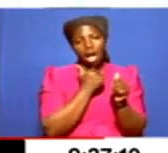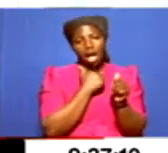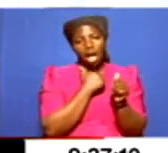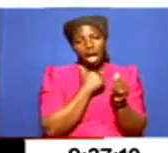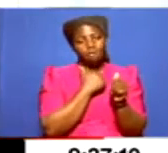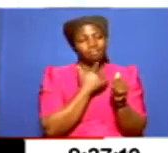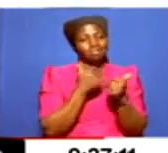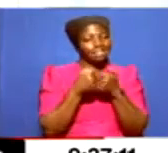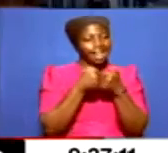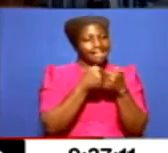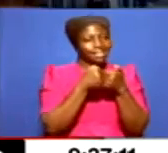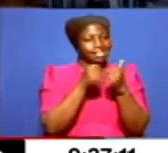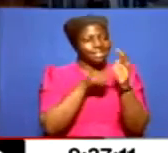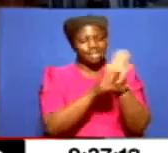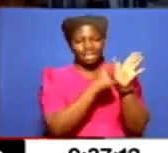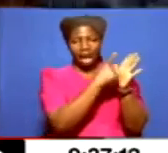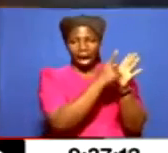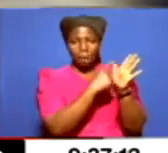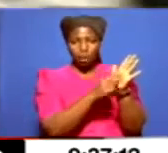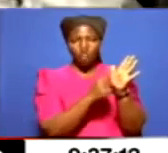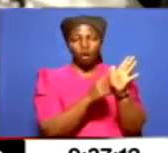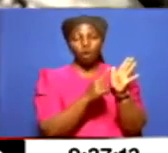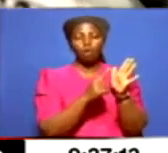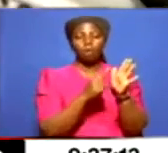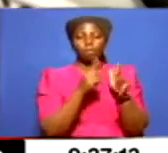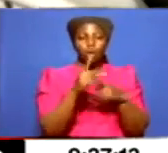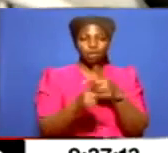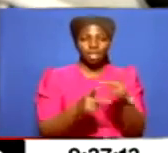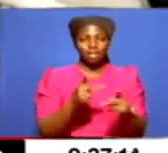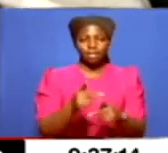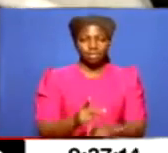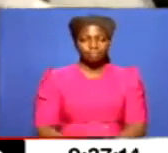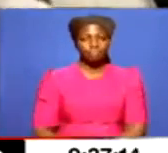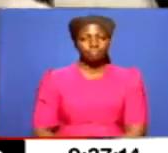in the approval process. Regina Manyara reporting for Prime Edition.